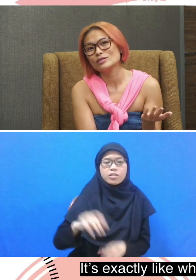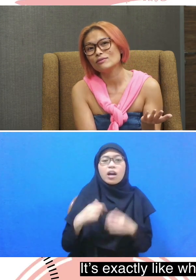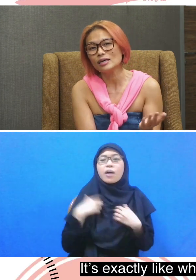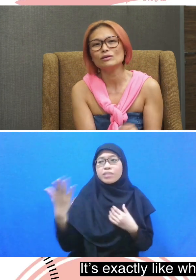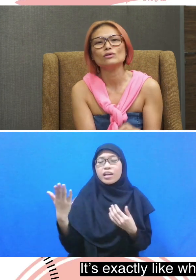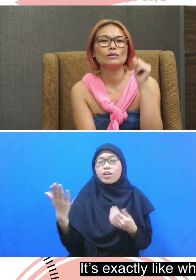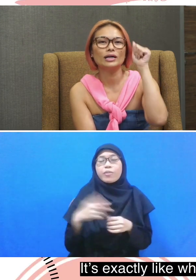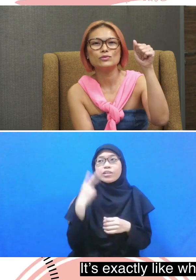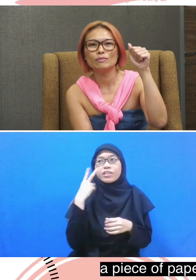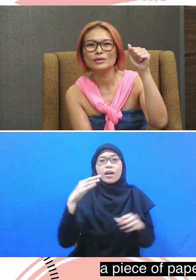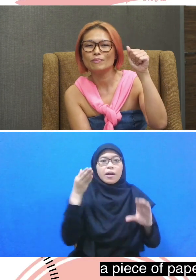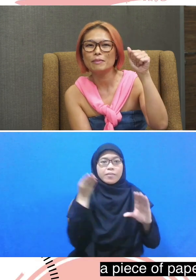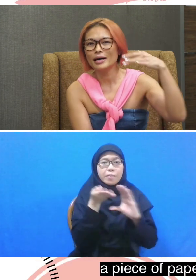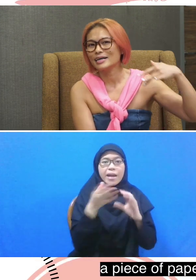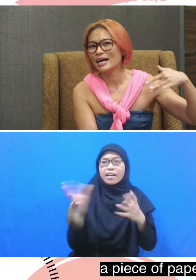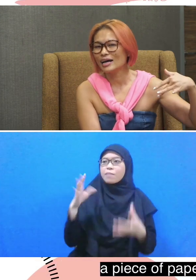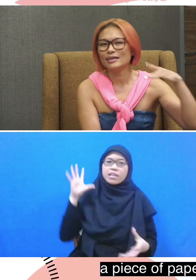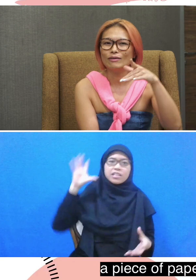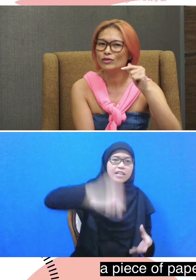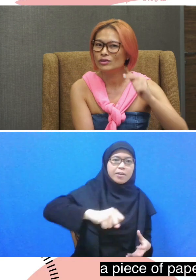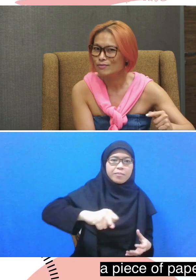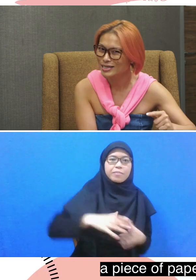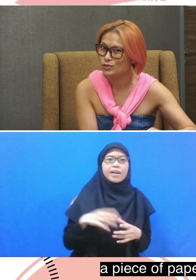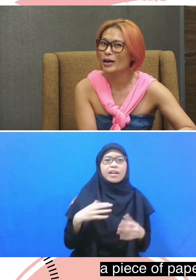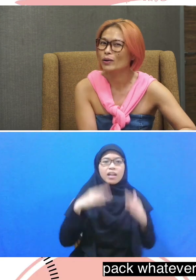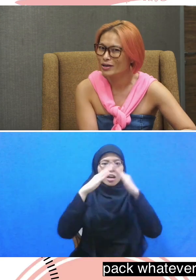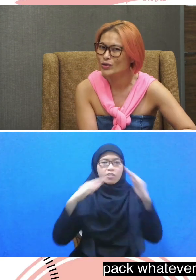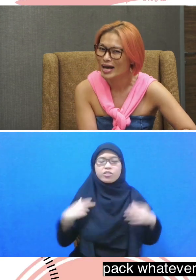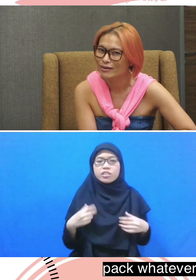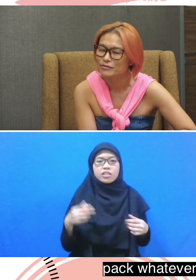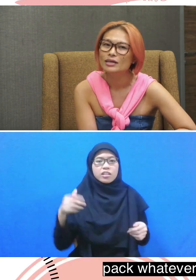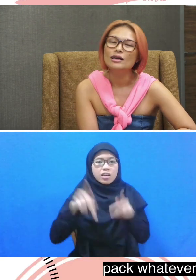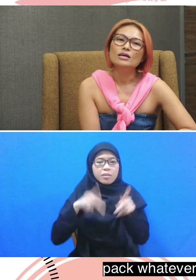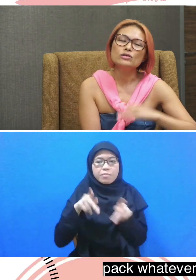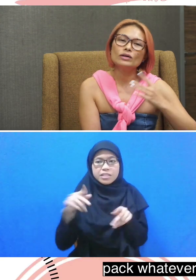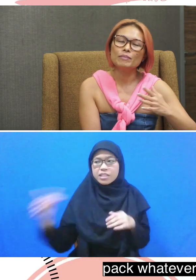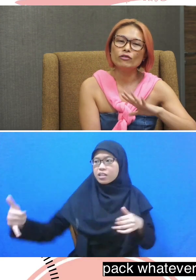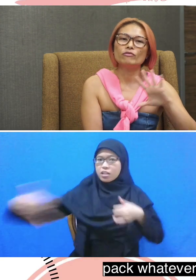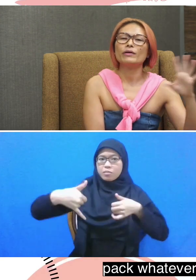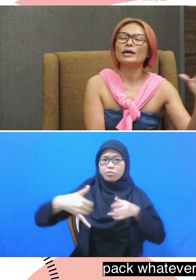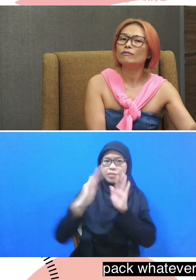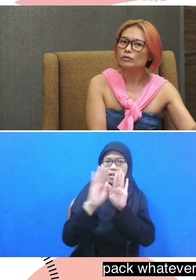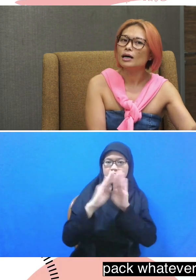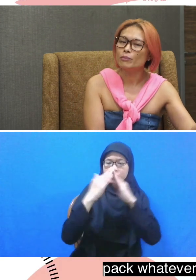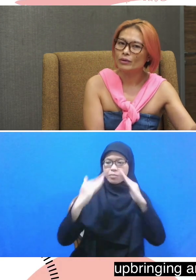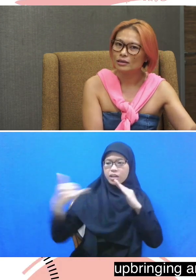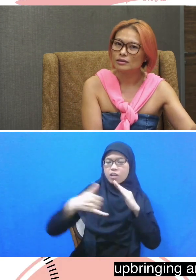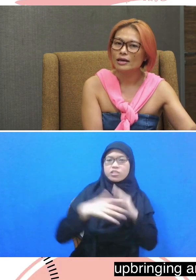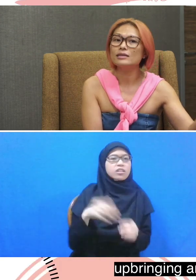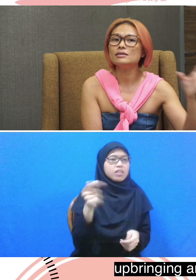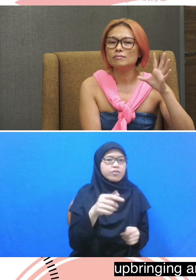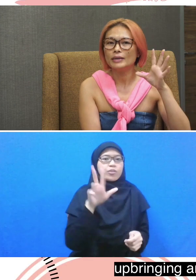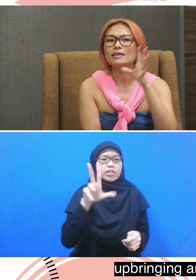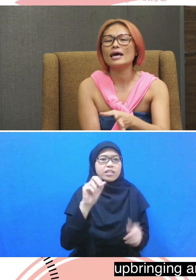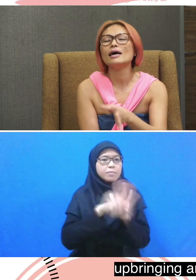see on TV. You know, someone comes with a piece of paper and a guard and they give you 30 minutes to pack whatever you have. So coming from a very comfortable upbringing